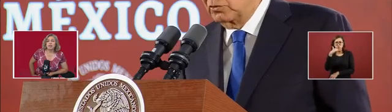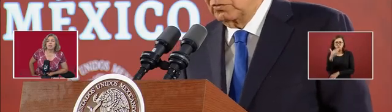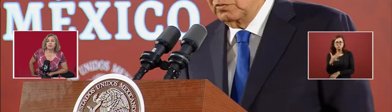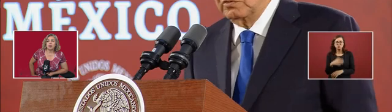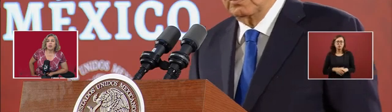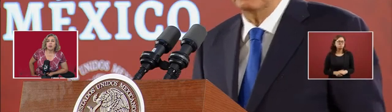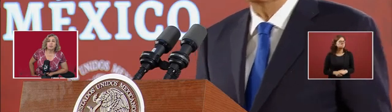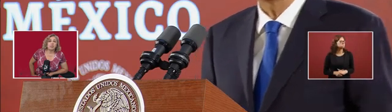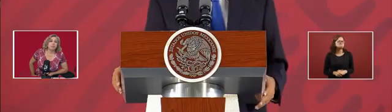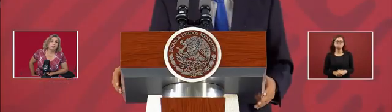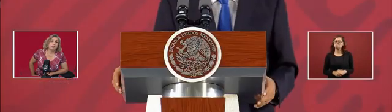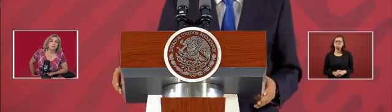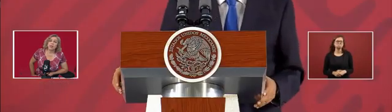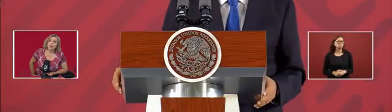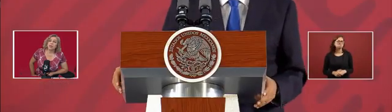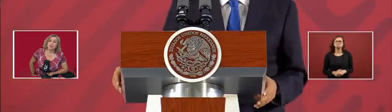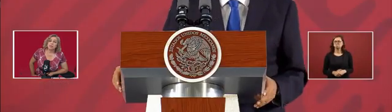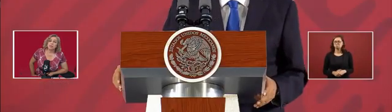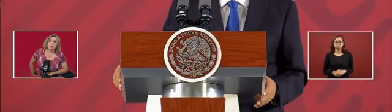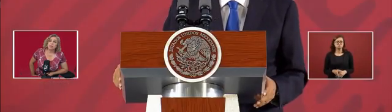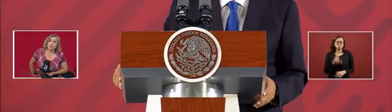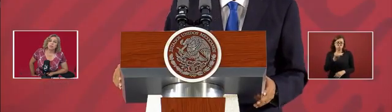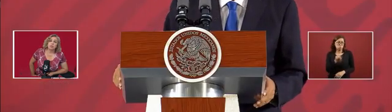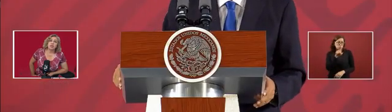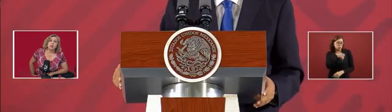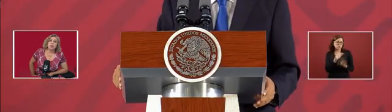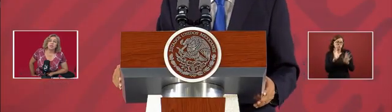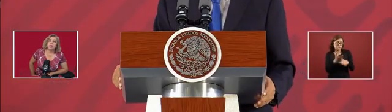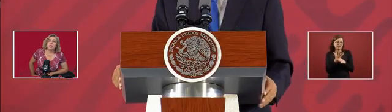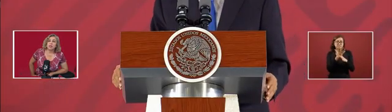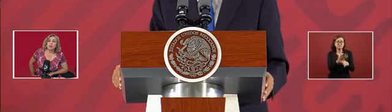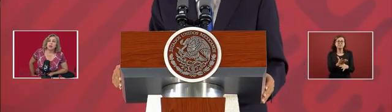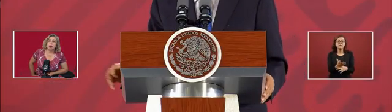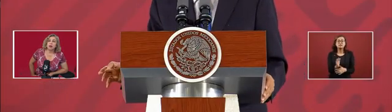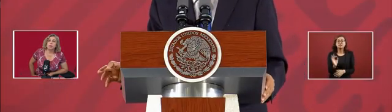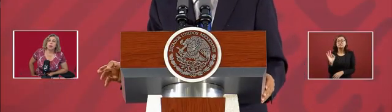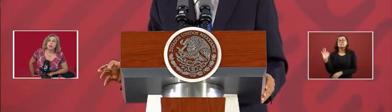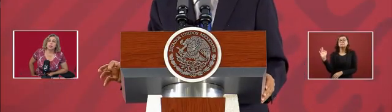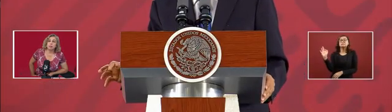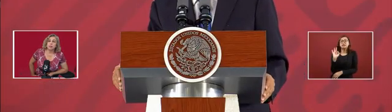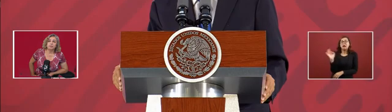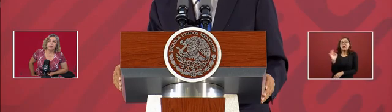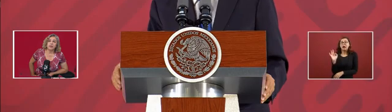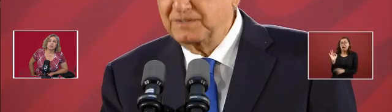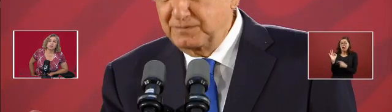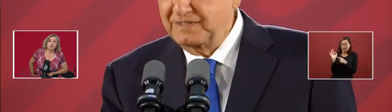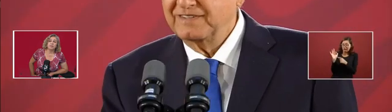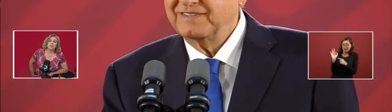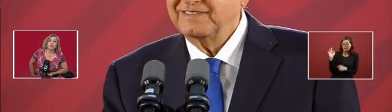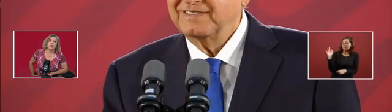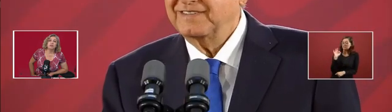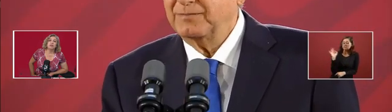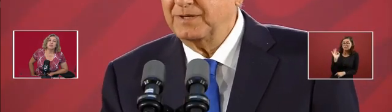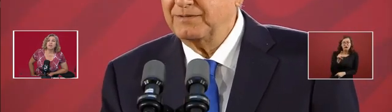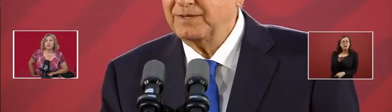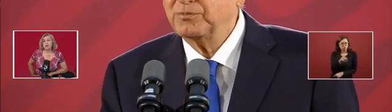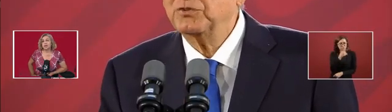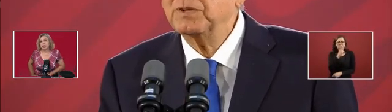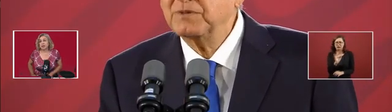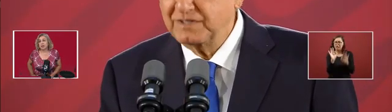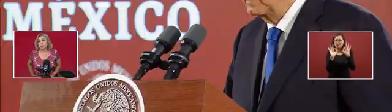today we were supposed to deal with the rastrillos. voy a solicitar de cómo está ese cómo. Sí. Es como lo